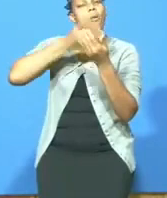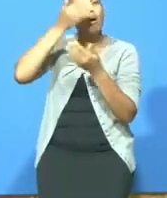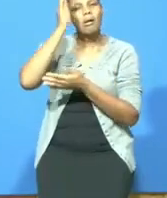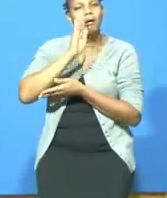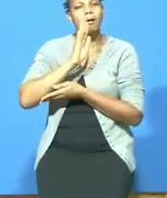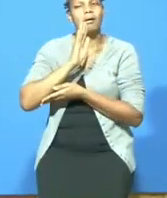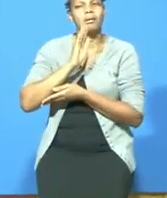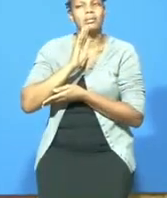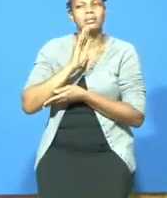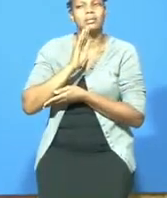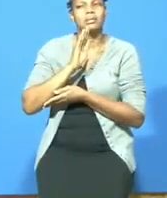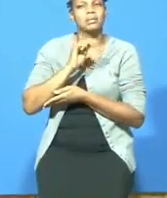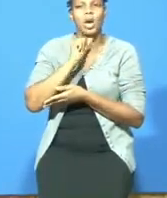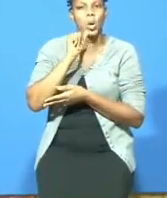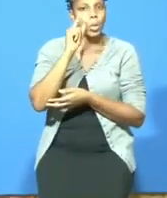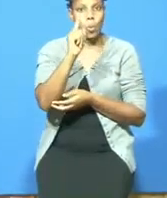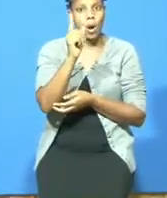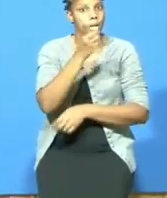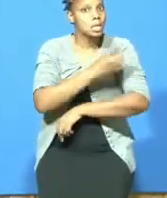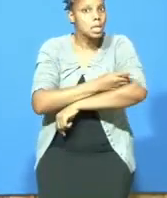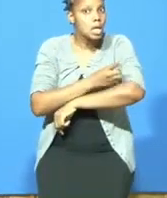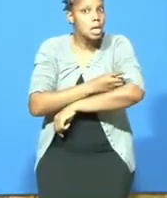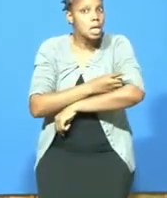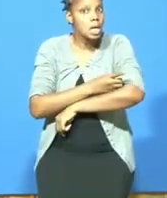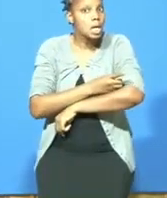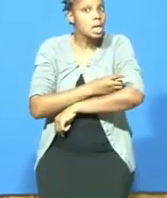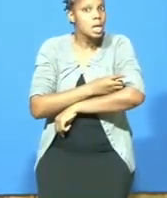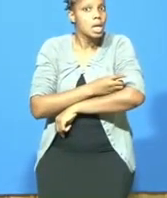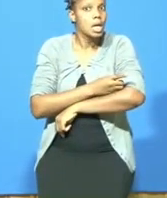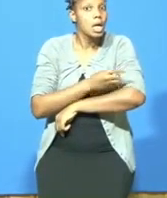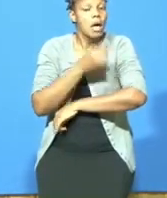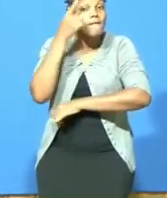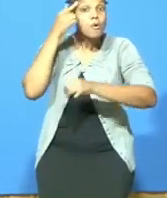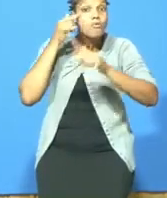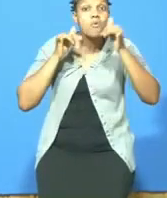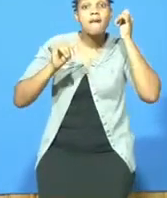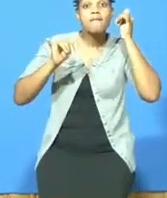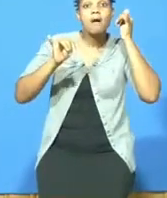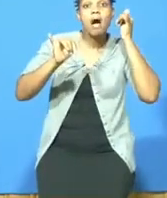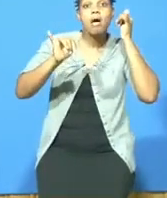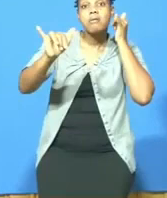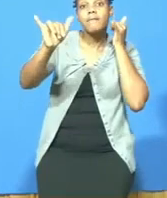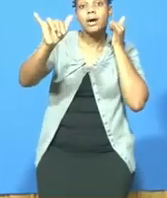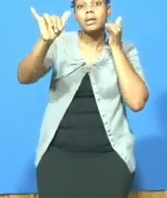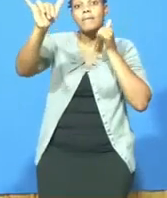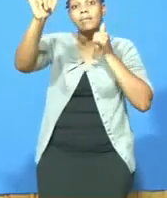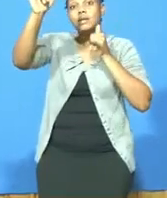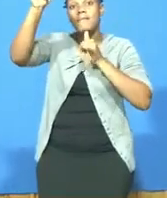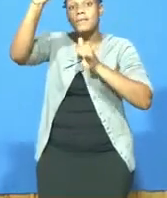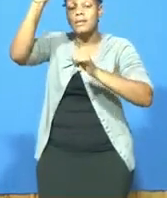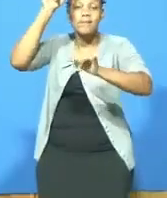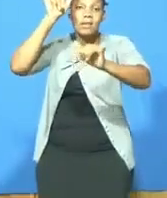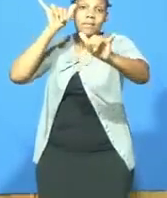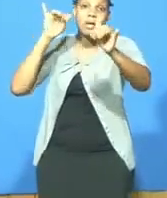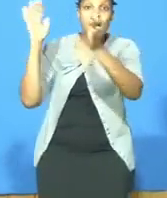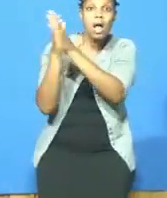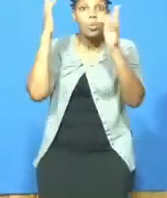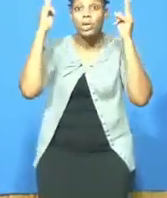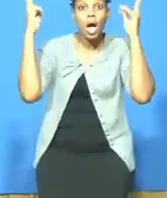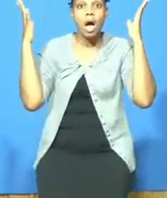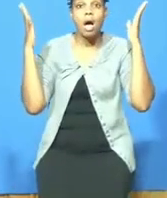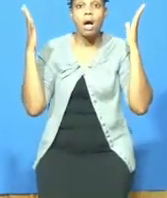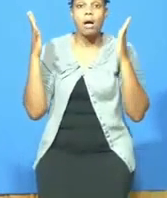not only one day, but be unto our God forever and ever and ever.